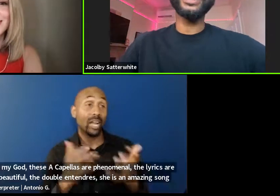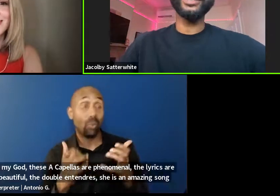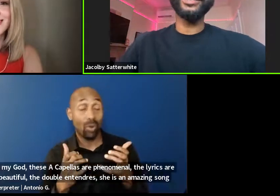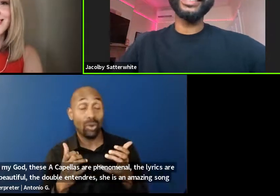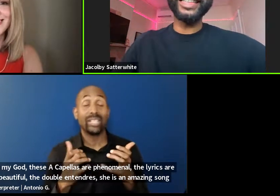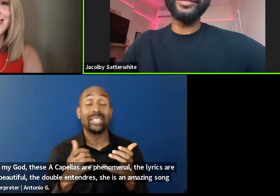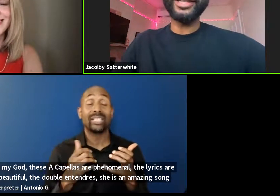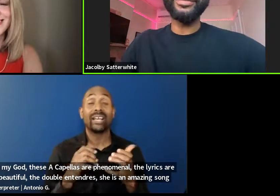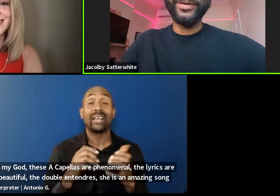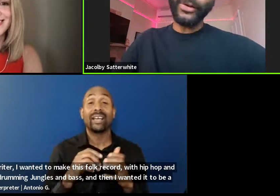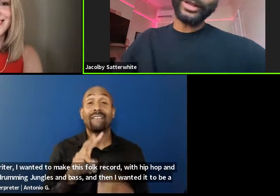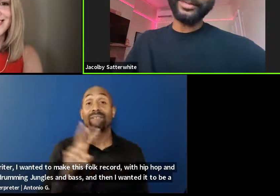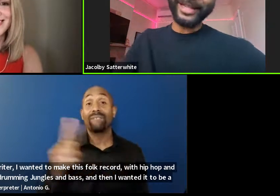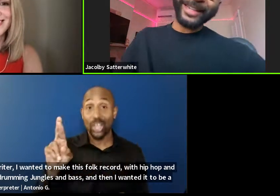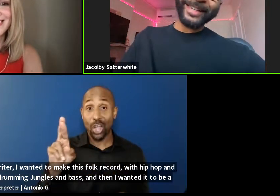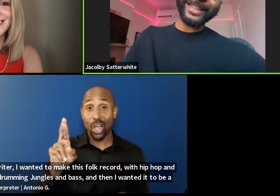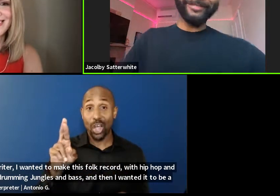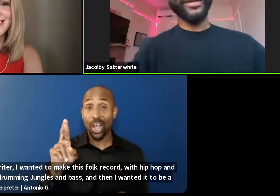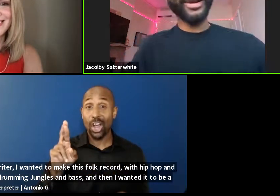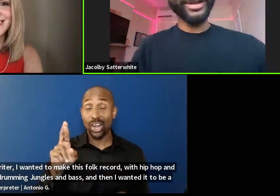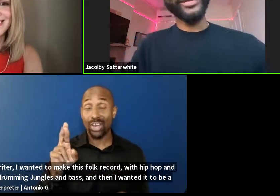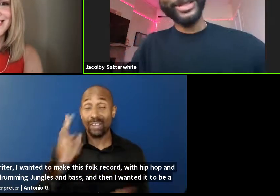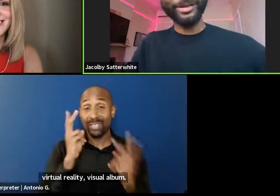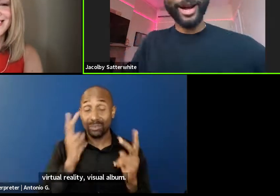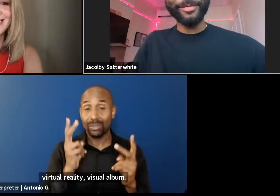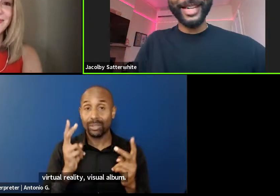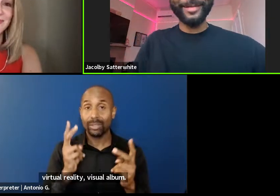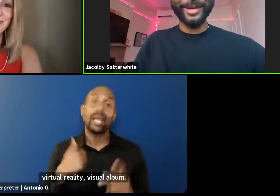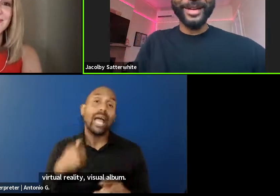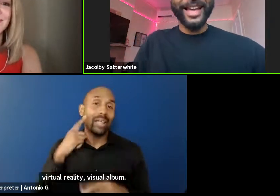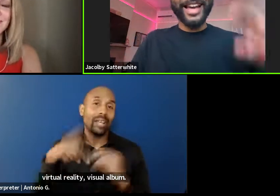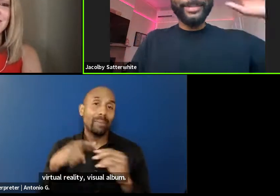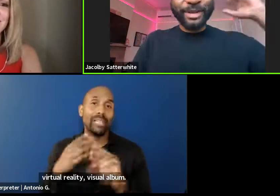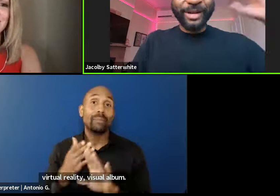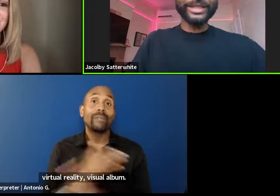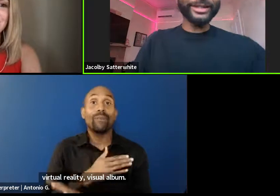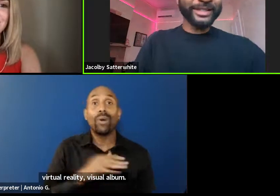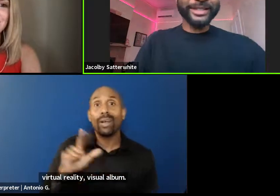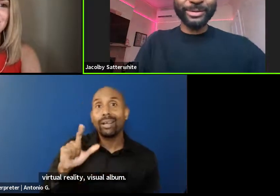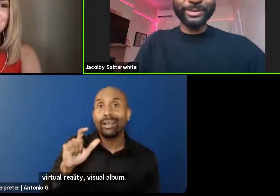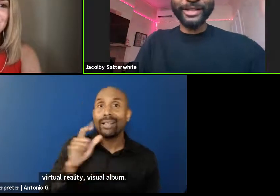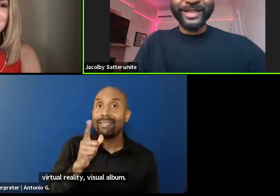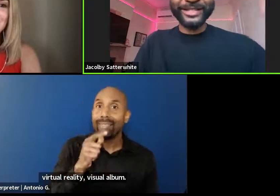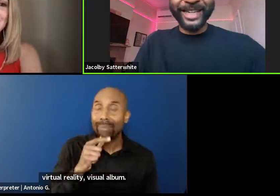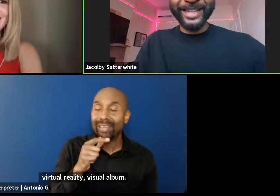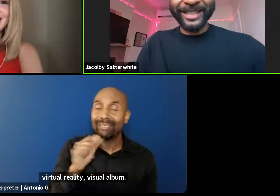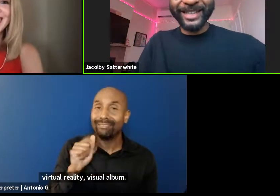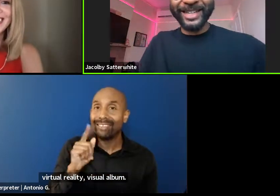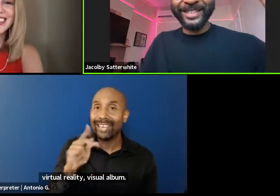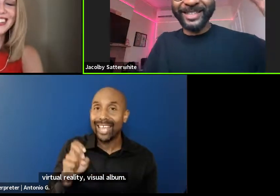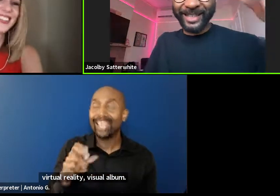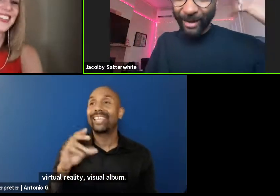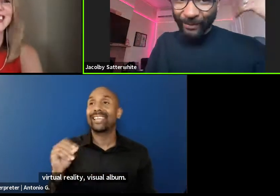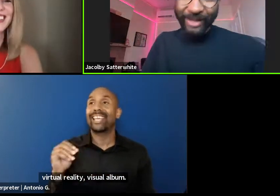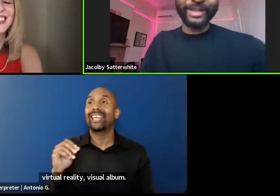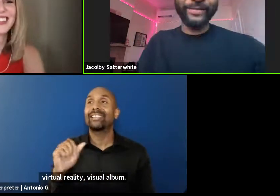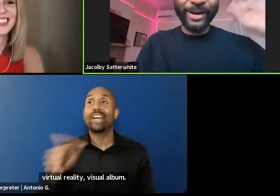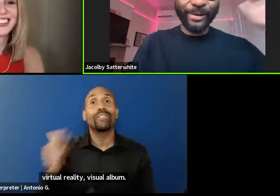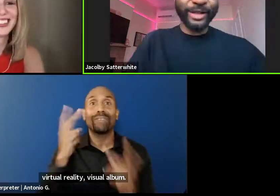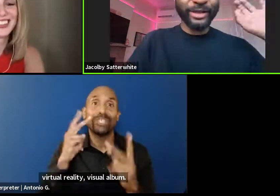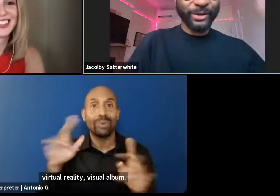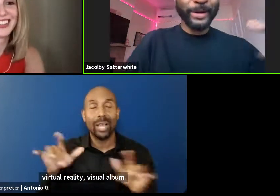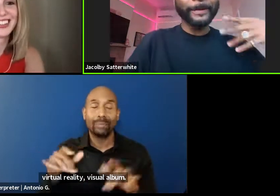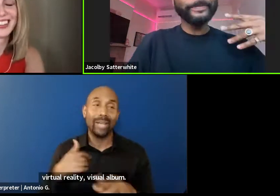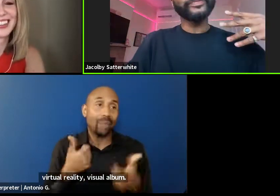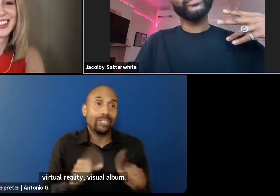I actually was thinking about this before Lemonade and before all these visual albums came out. I've been trying to do this since 2008 and like I finally